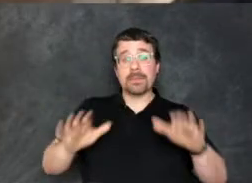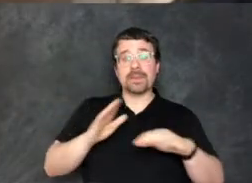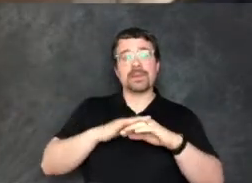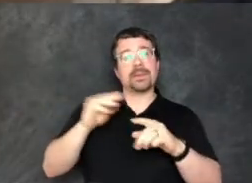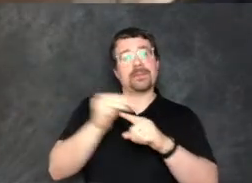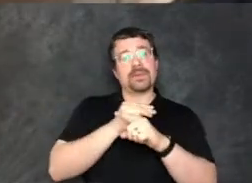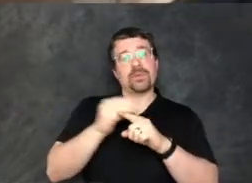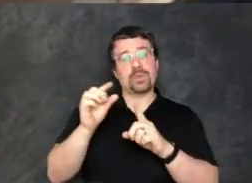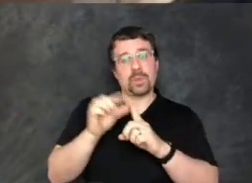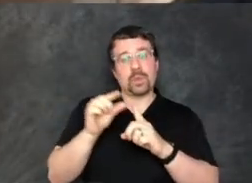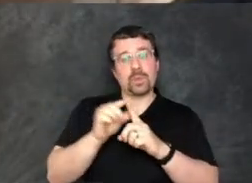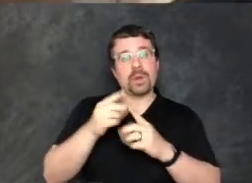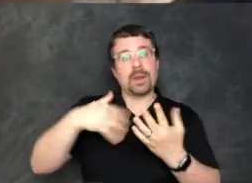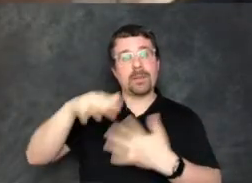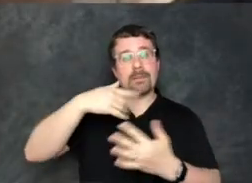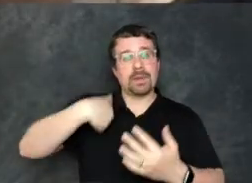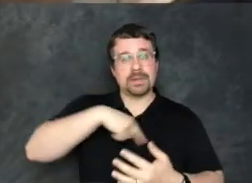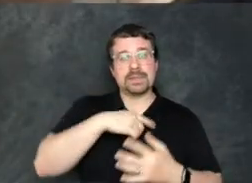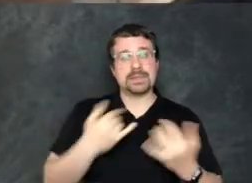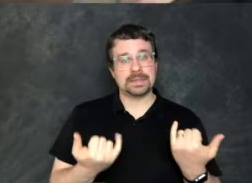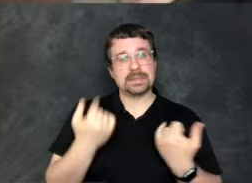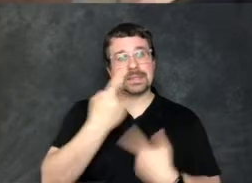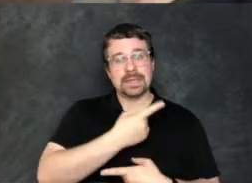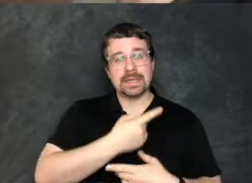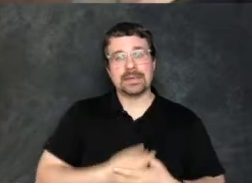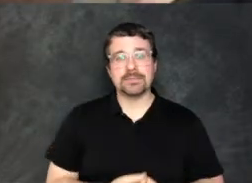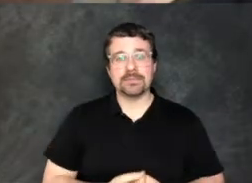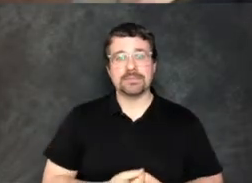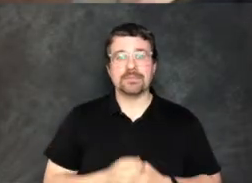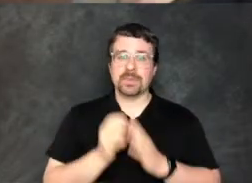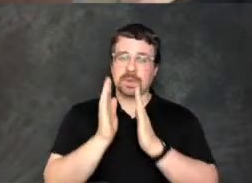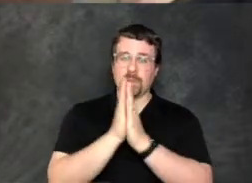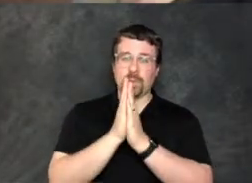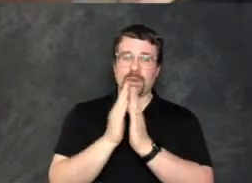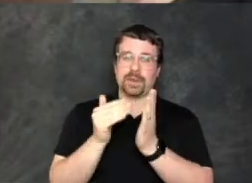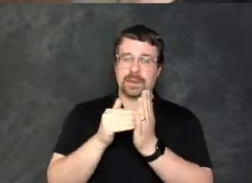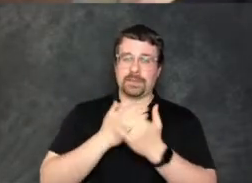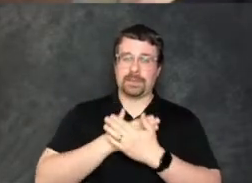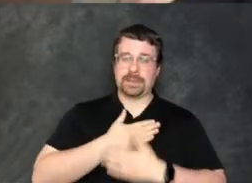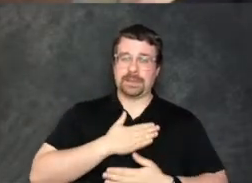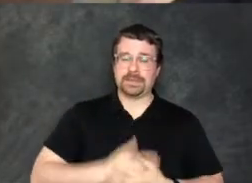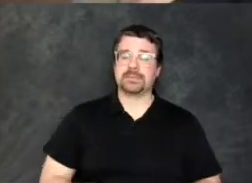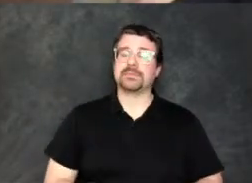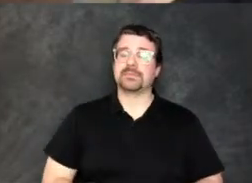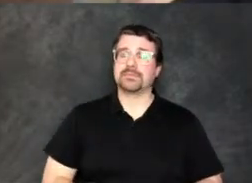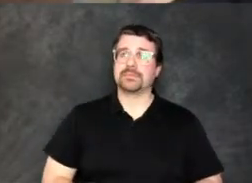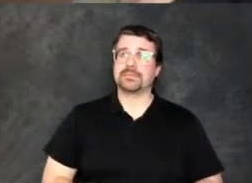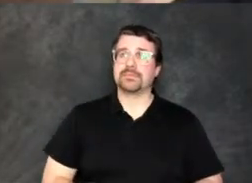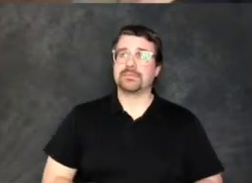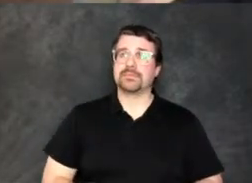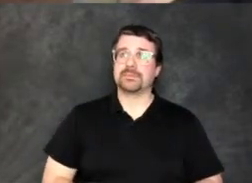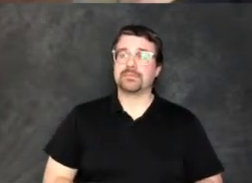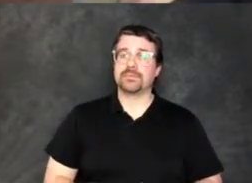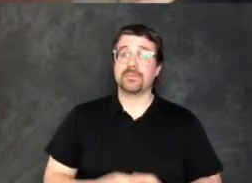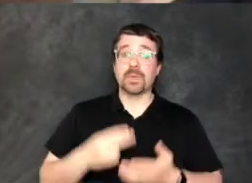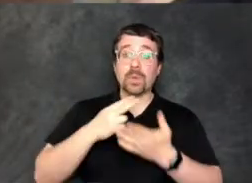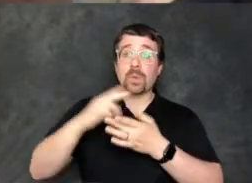May God's blessing be upon the ministry of the word among us today. Would you pray with me again,